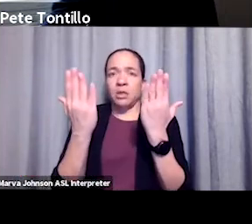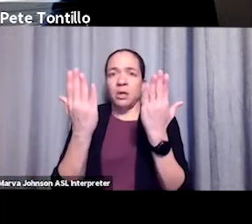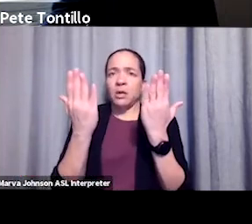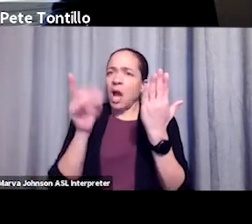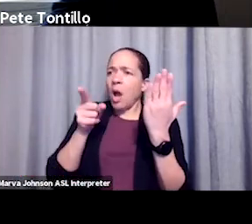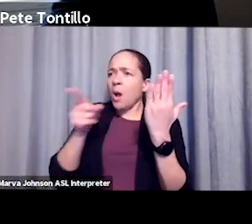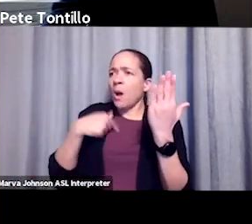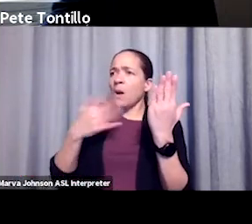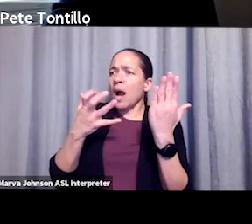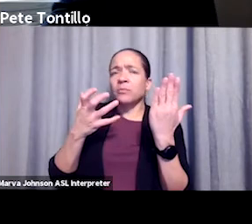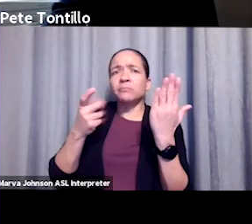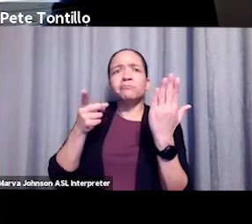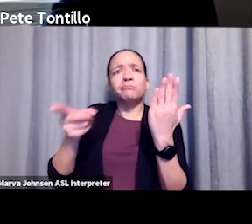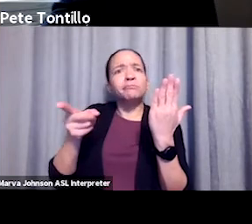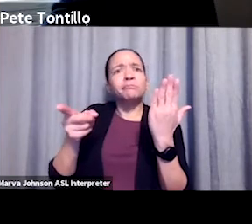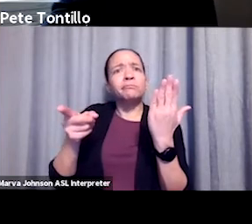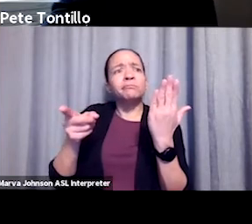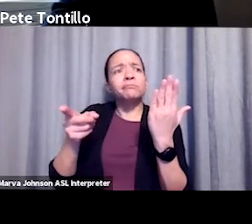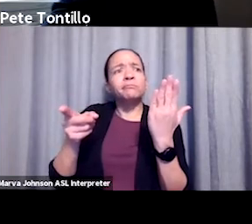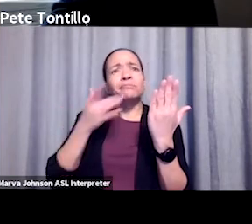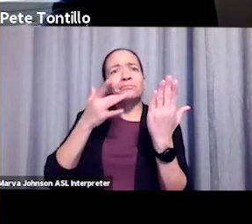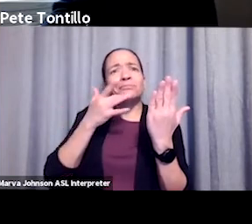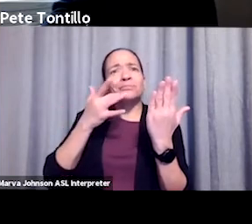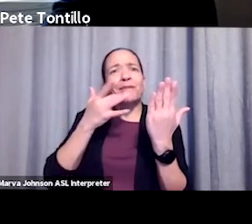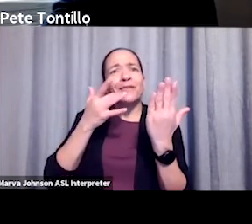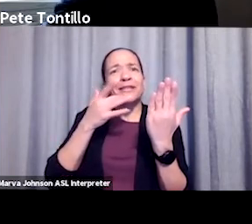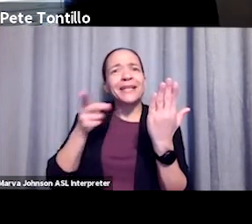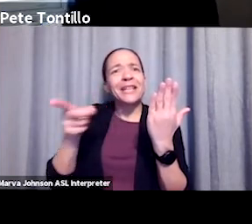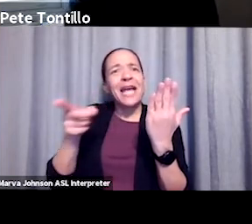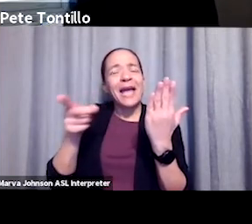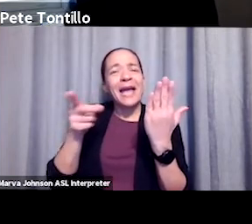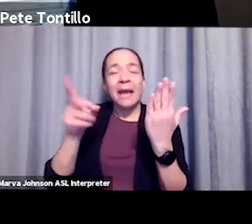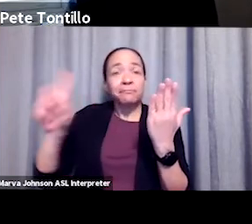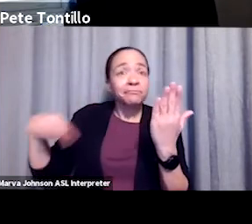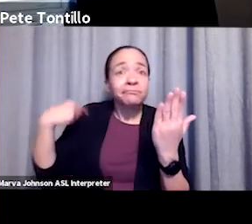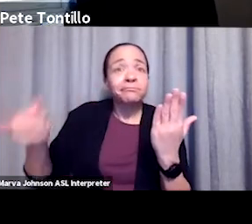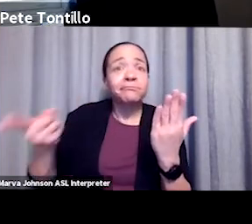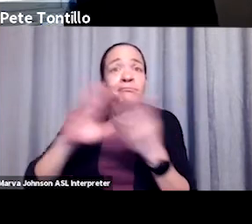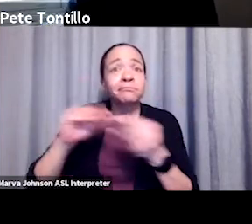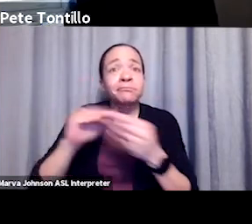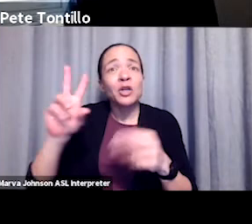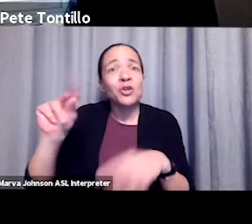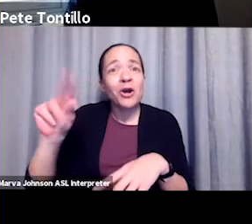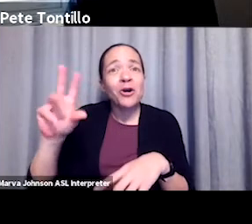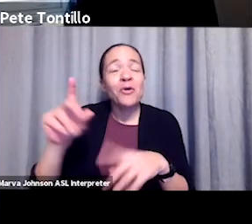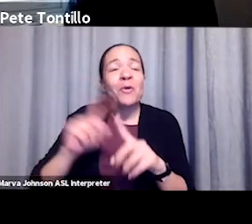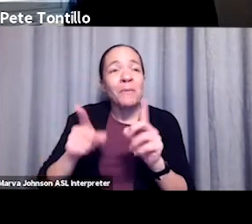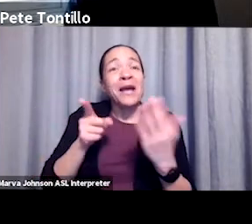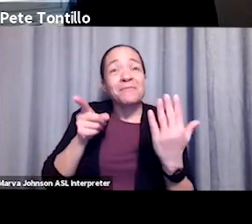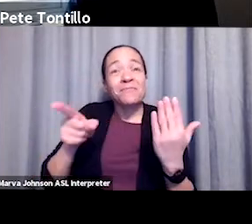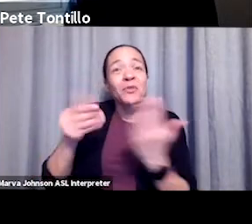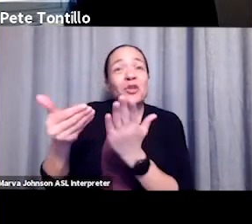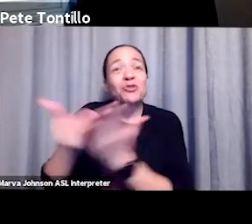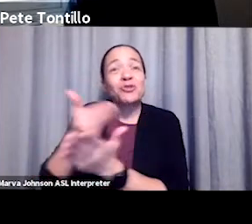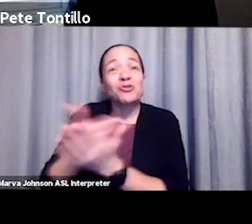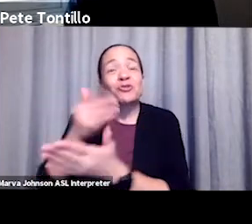that one and the dominant narrative, the preferences are very clear. And in this case, the new narrative gets almost 7 times as much support as the dominant narrative. It